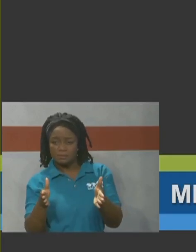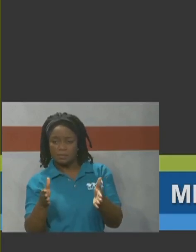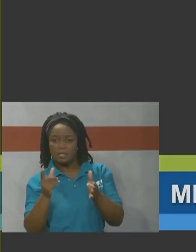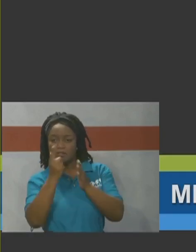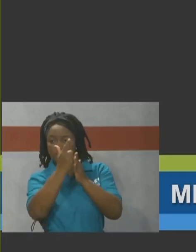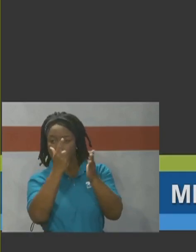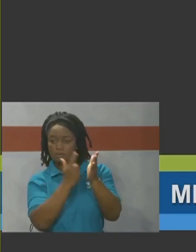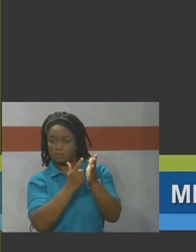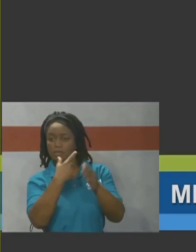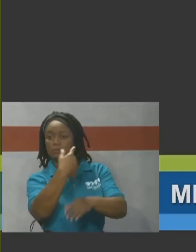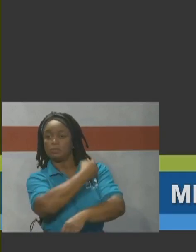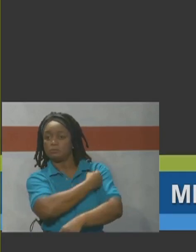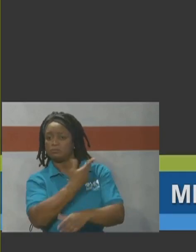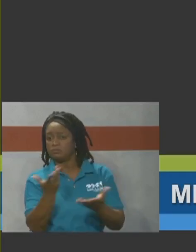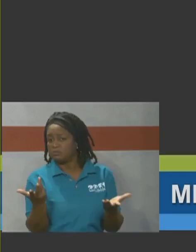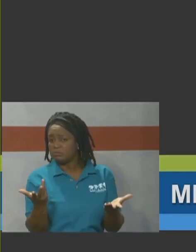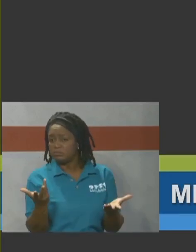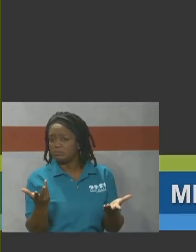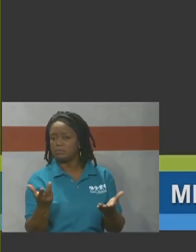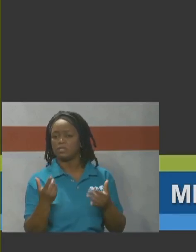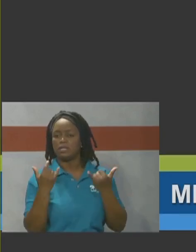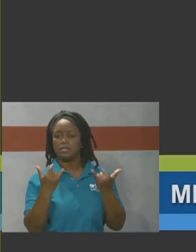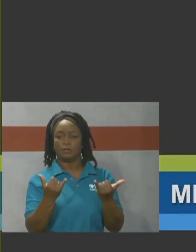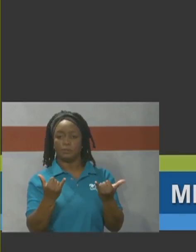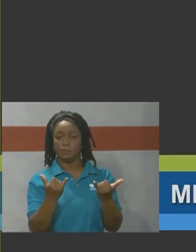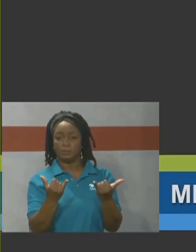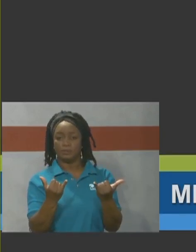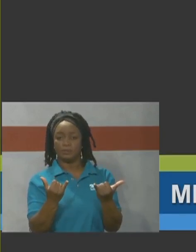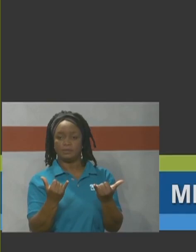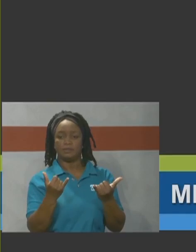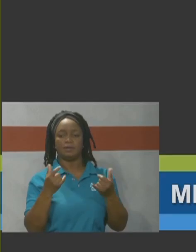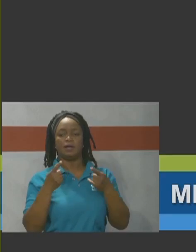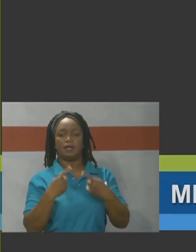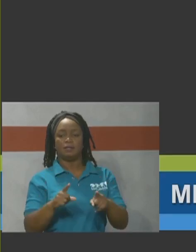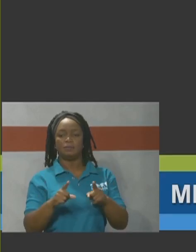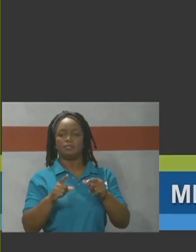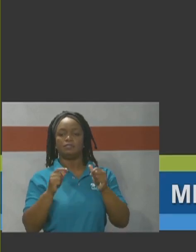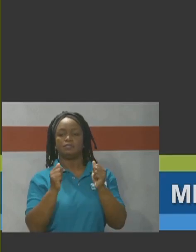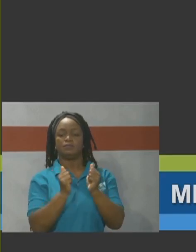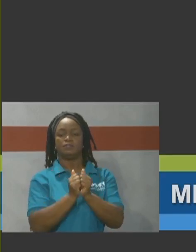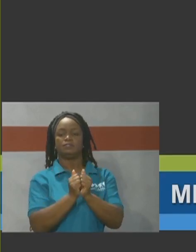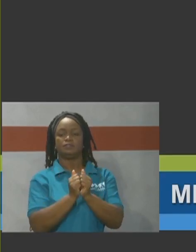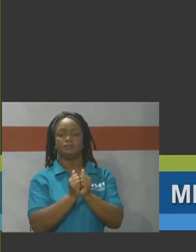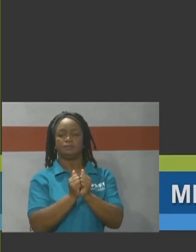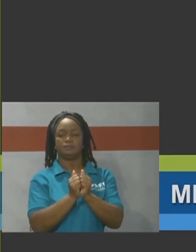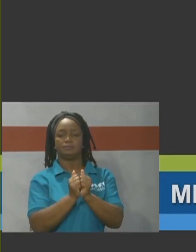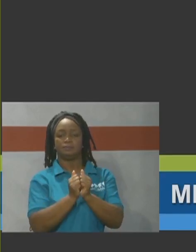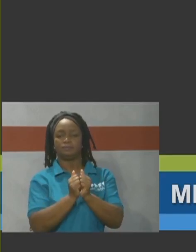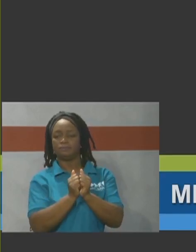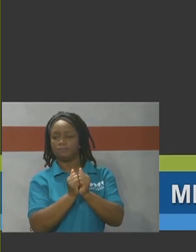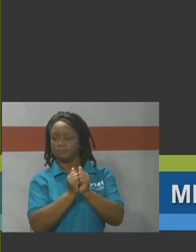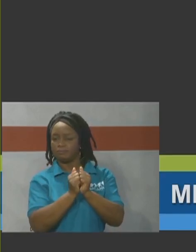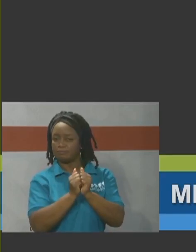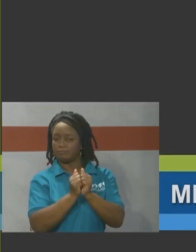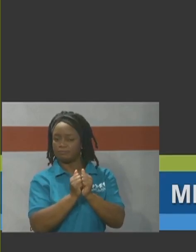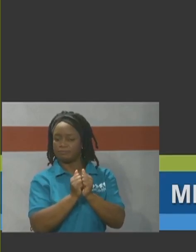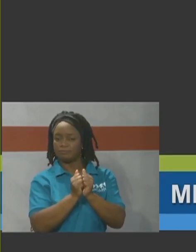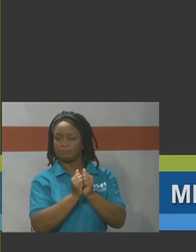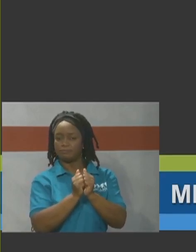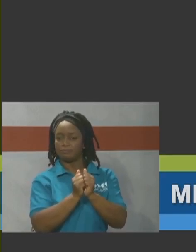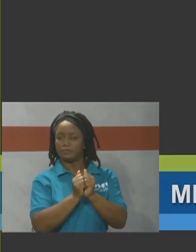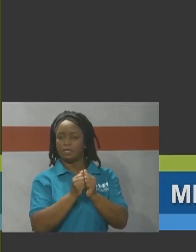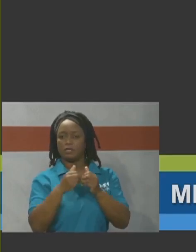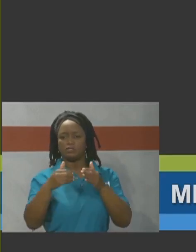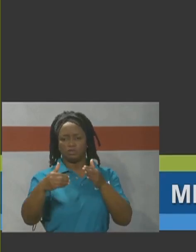committee's report has come out, where are we now in terms of rolling out the various recommendations that you have there, and if there are any concerns of